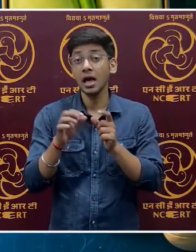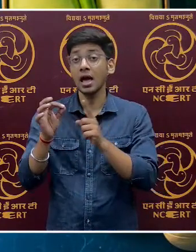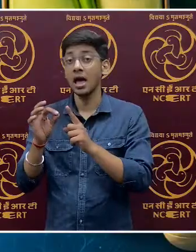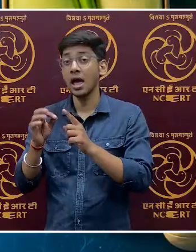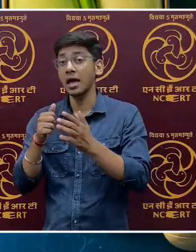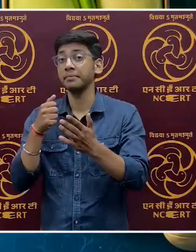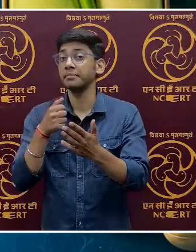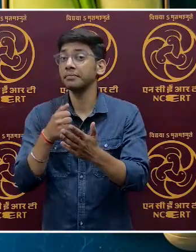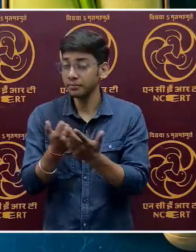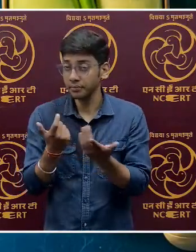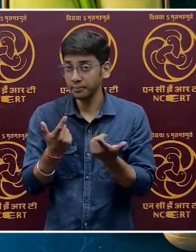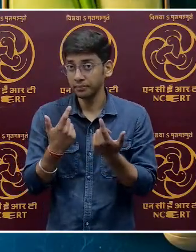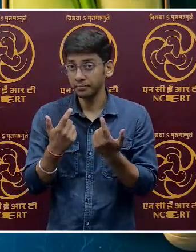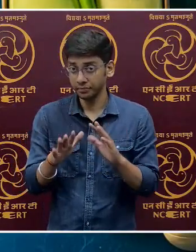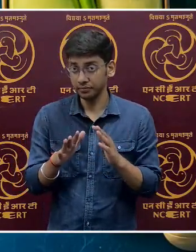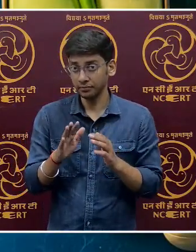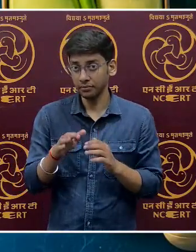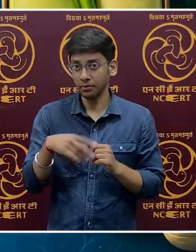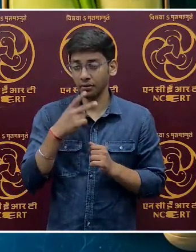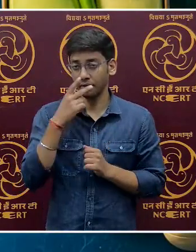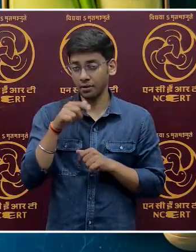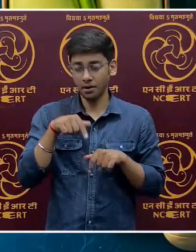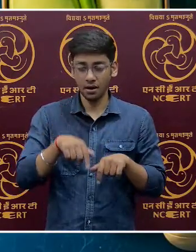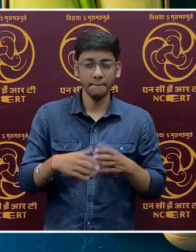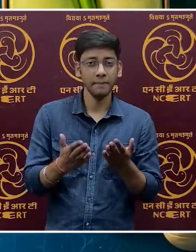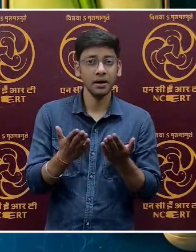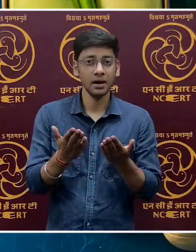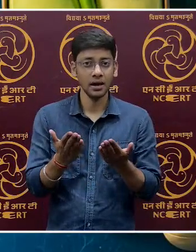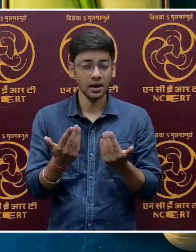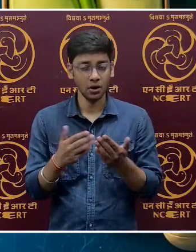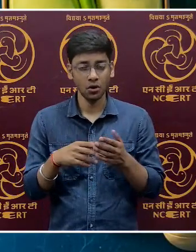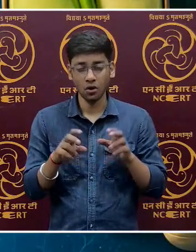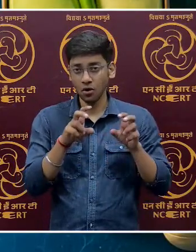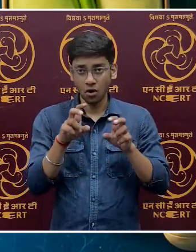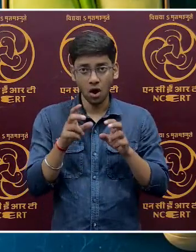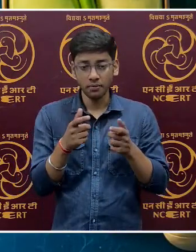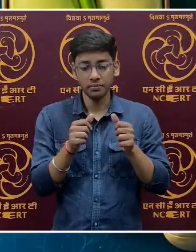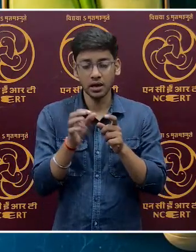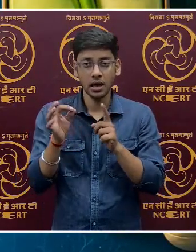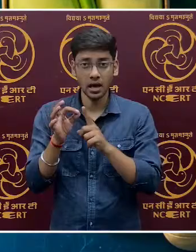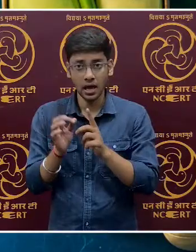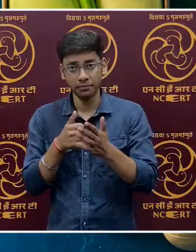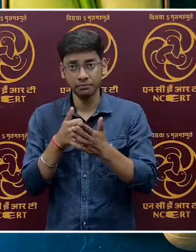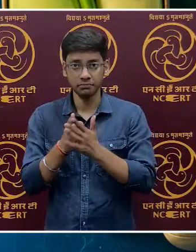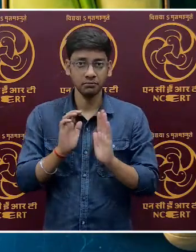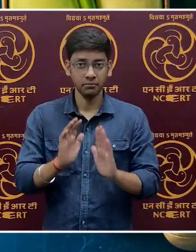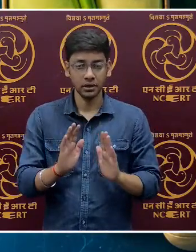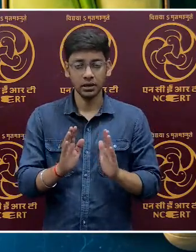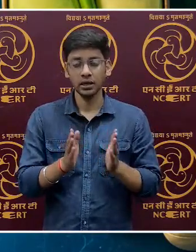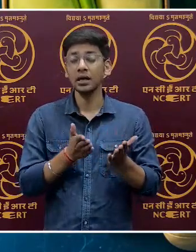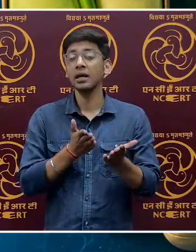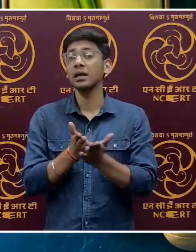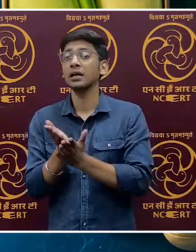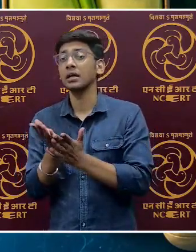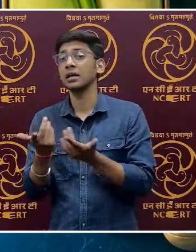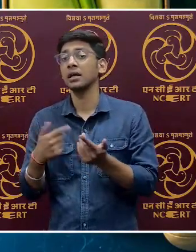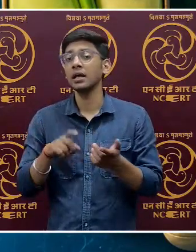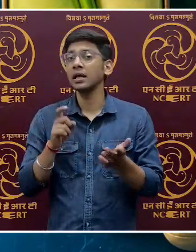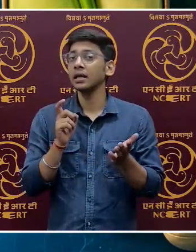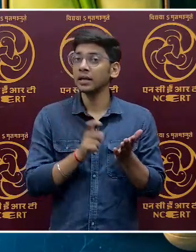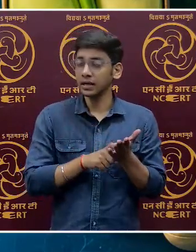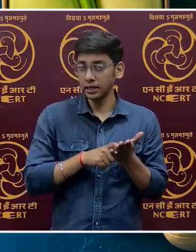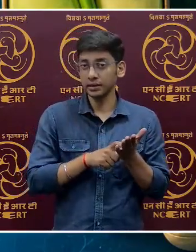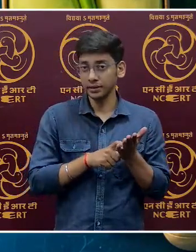able to reach over here. Now here we can able to observe the application is already been there, where we can able to click on